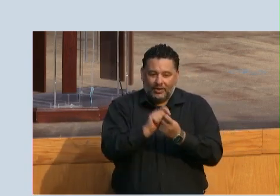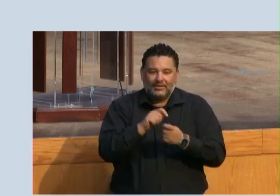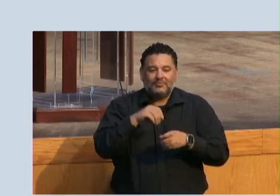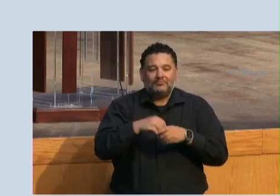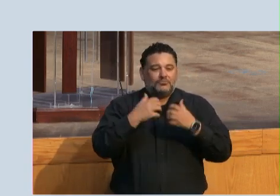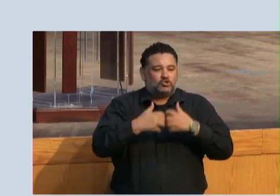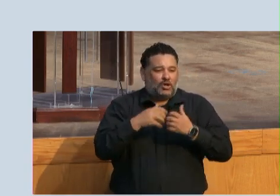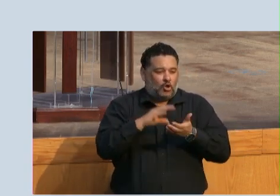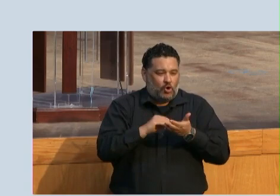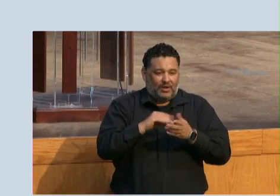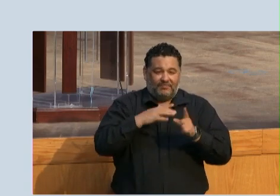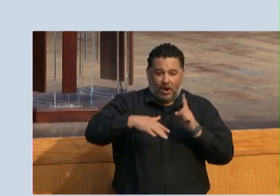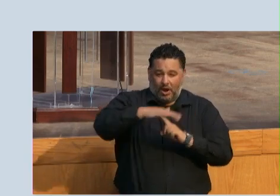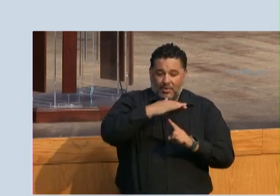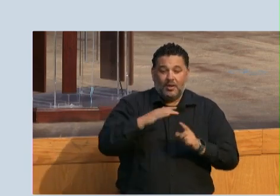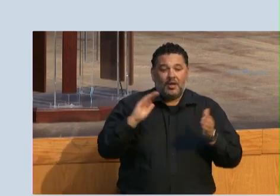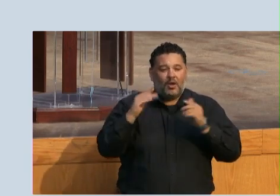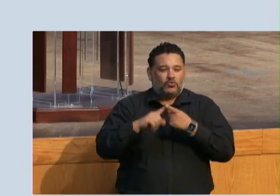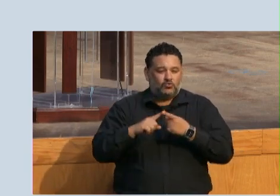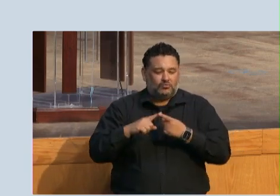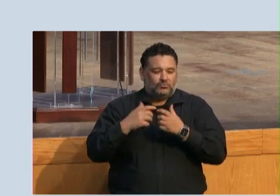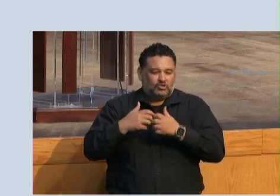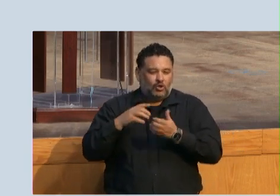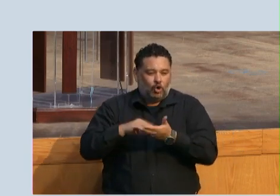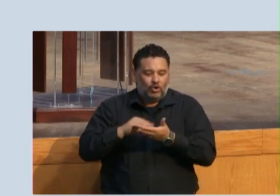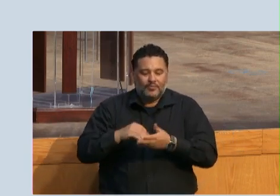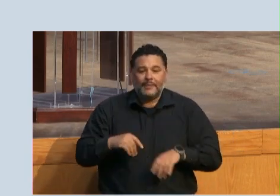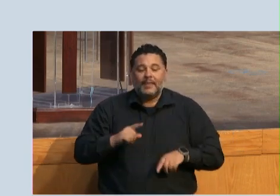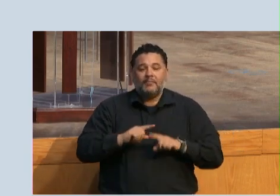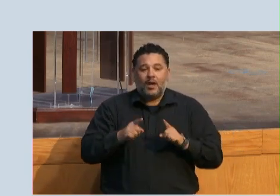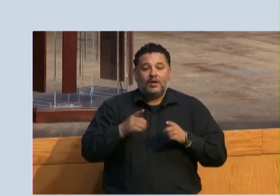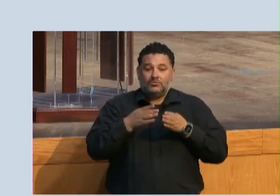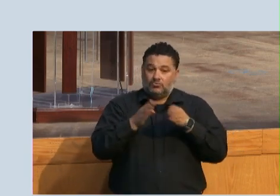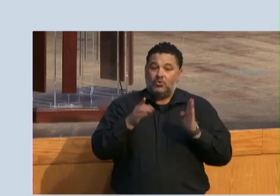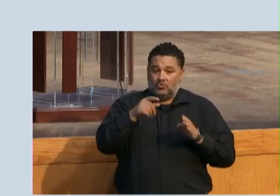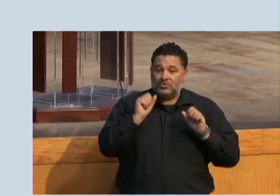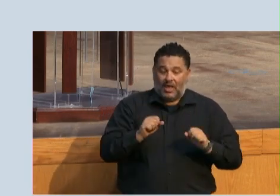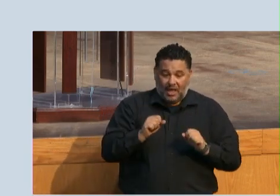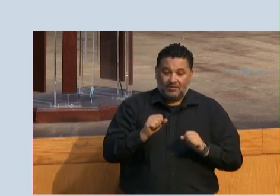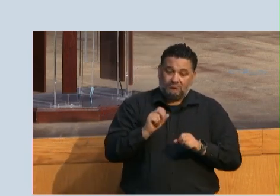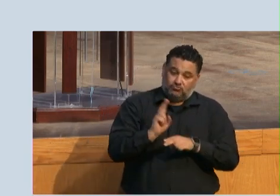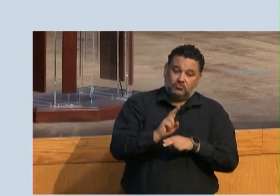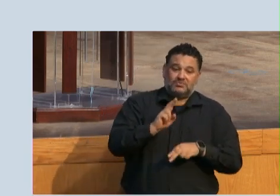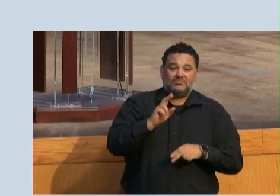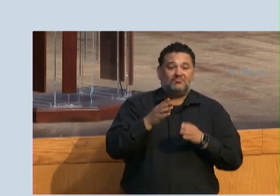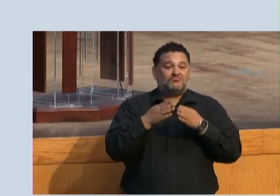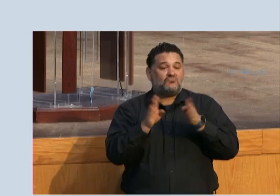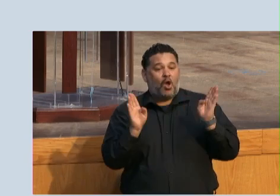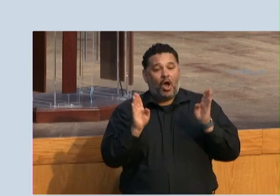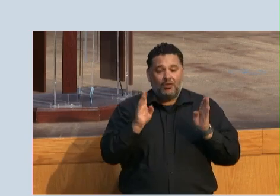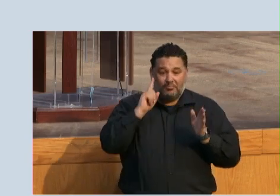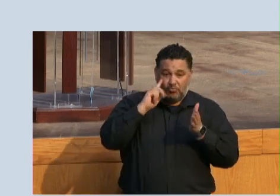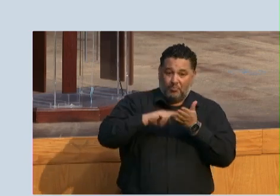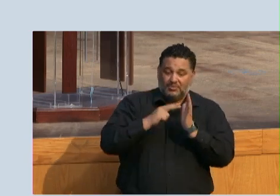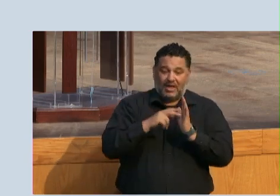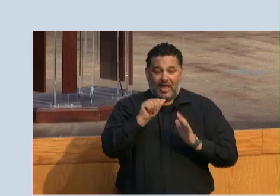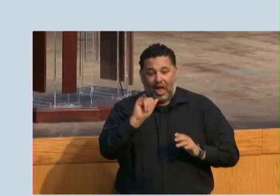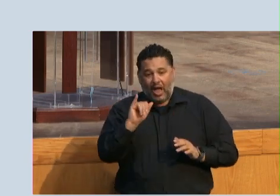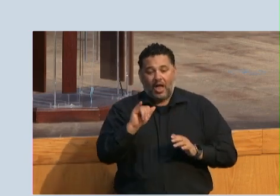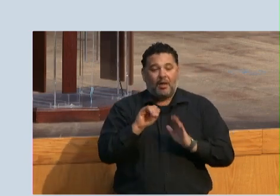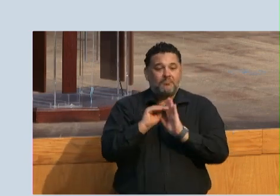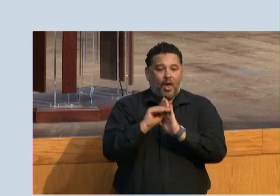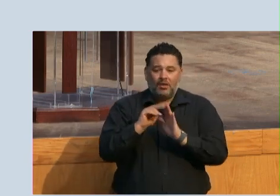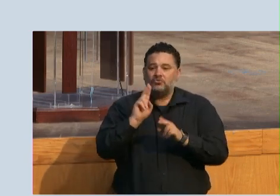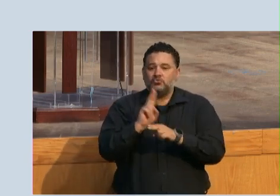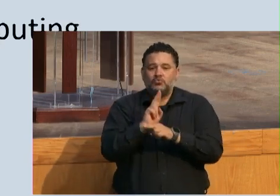environment or compared to machine learning, but you can generally pick up these broad purpose artificial intelligence models and move them between different